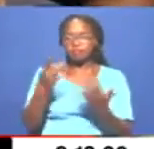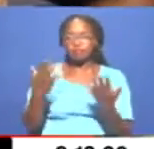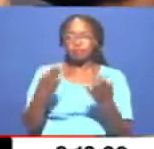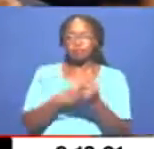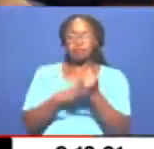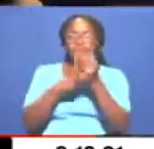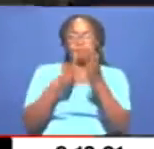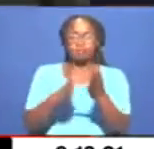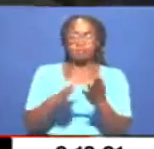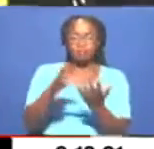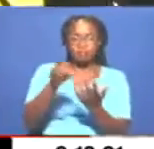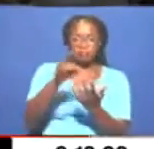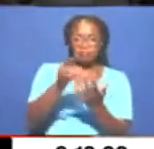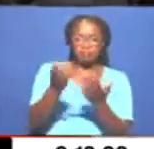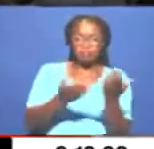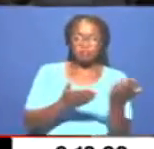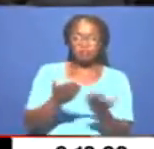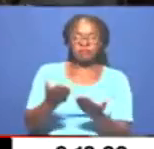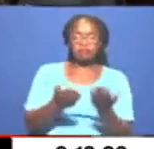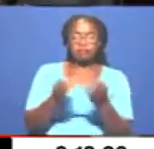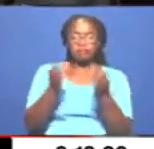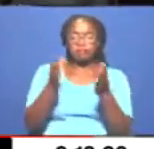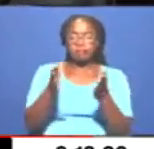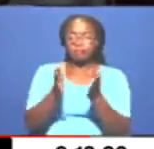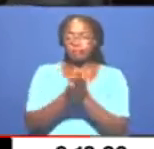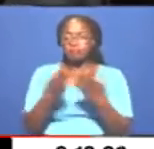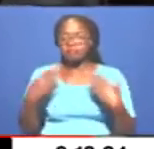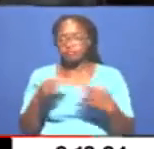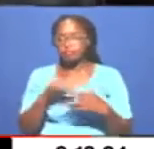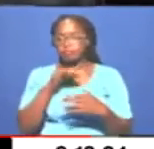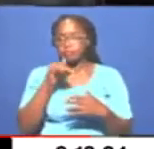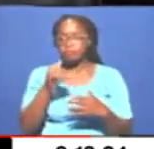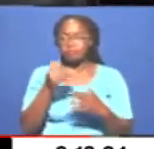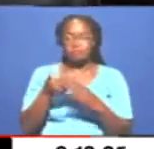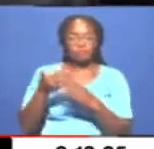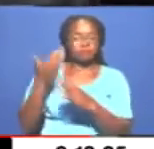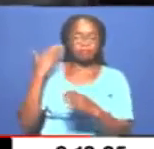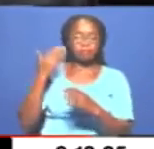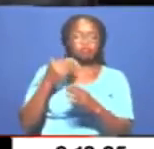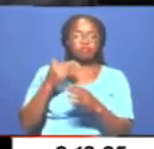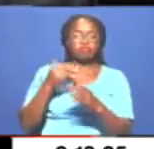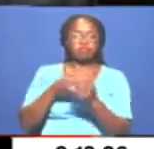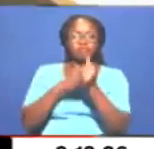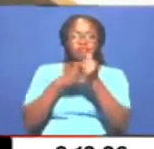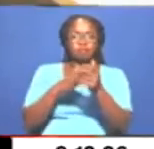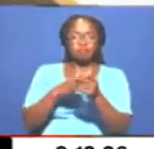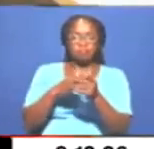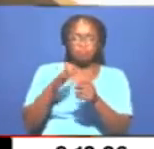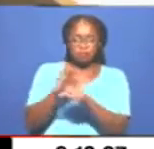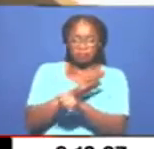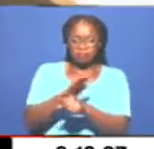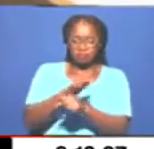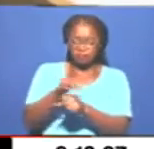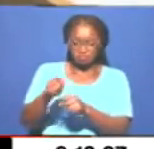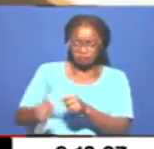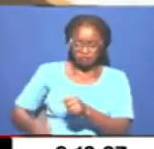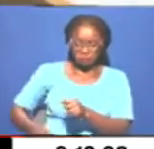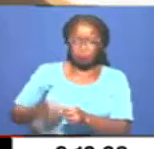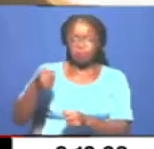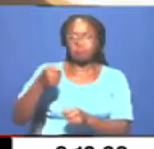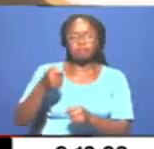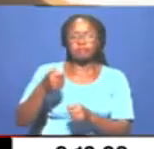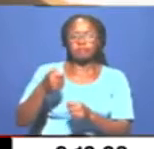who prioritize service delivery to residents instead of previous leaders who fulfilled their selfish interests. I have worked in City